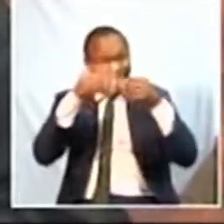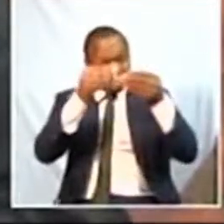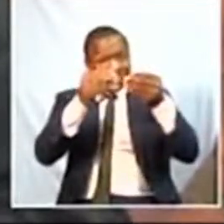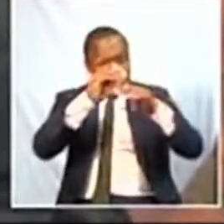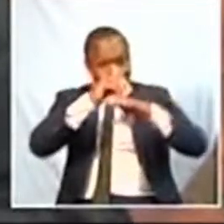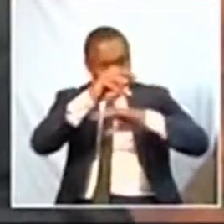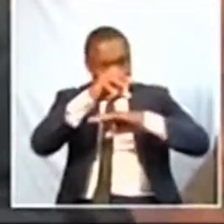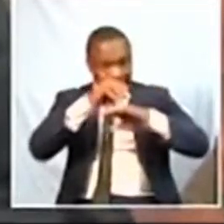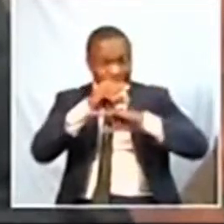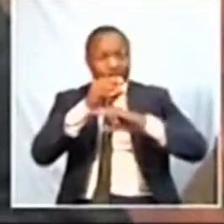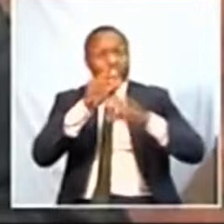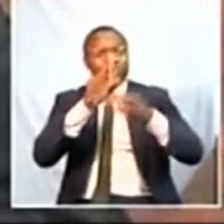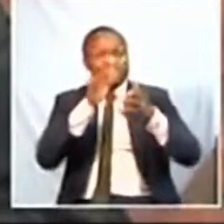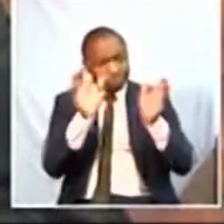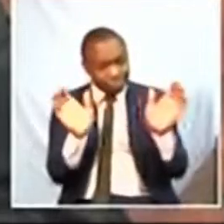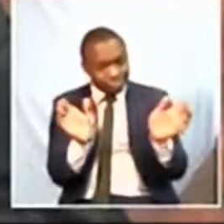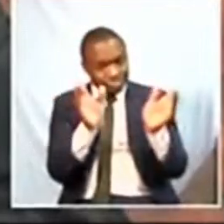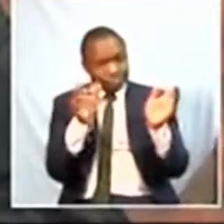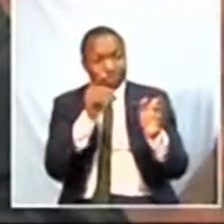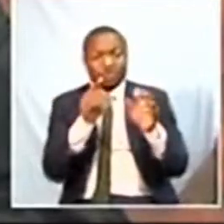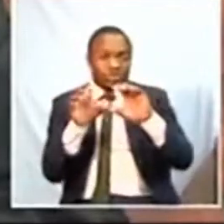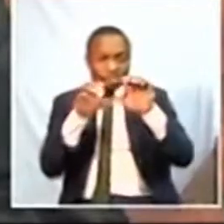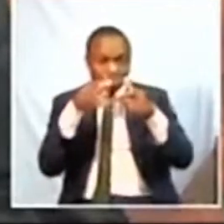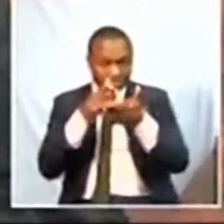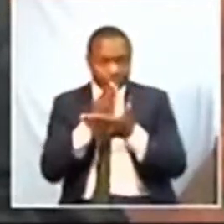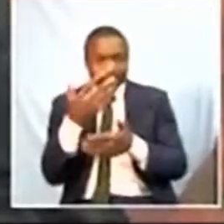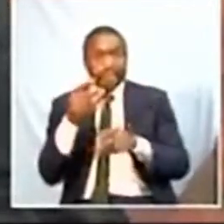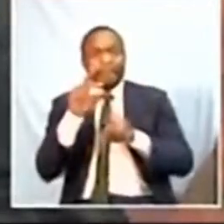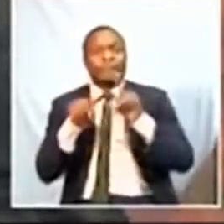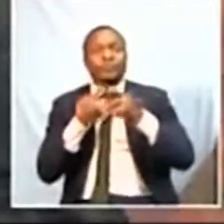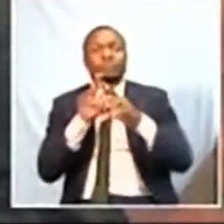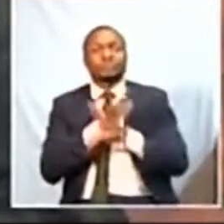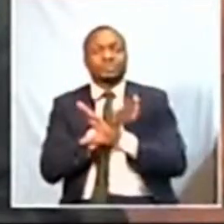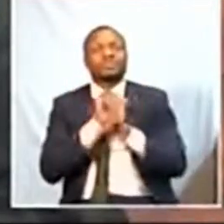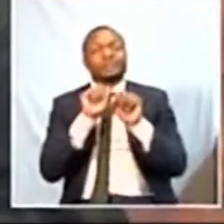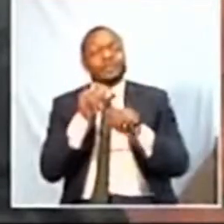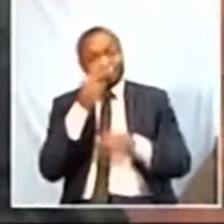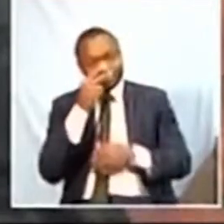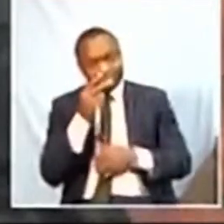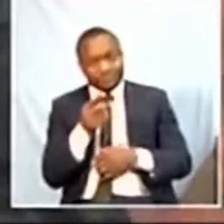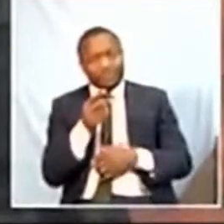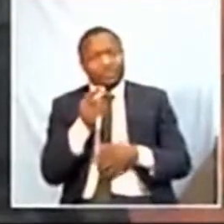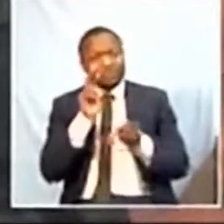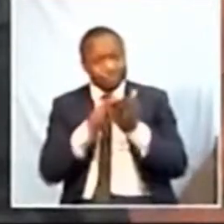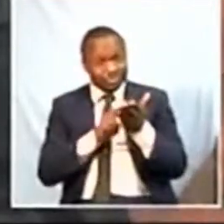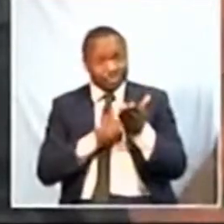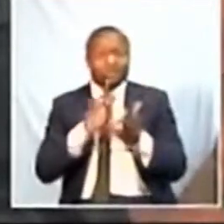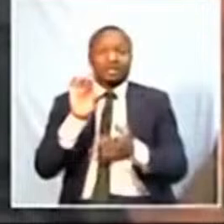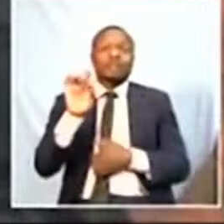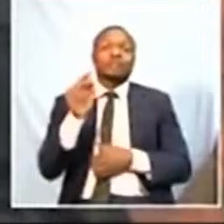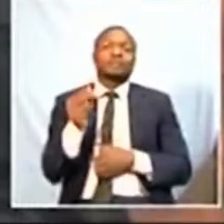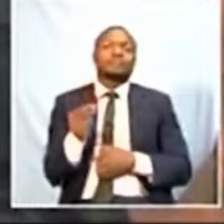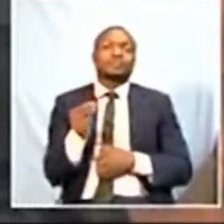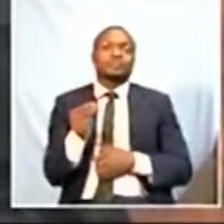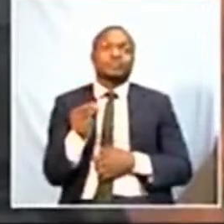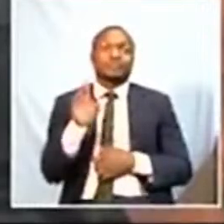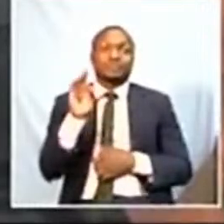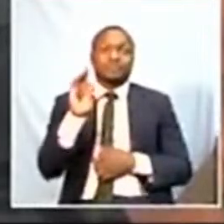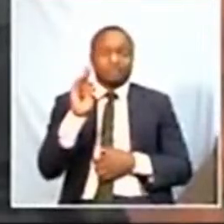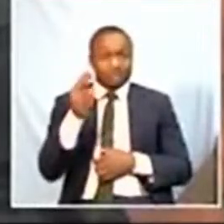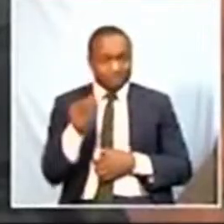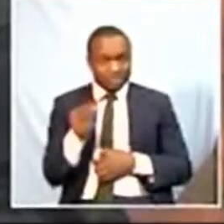counsel to encourage you to do correct things so that the people of Zambia, they see. When you report 8 hours, 17